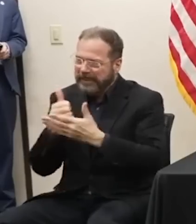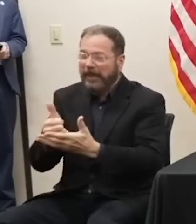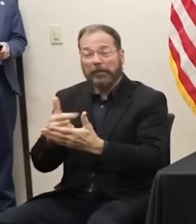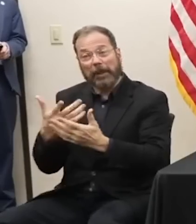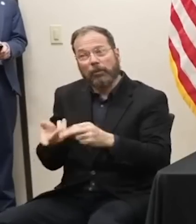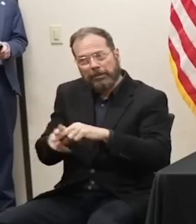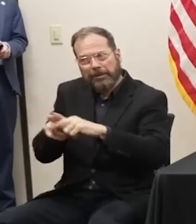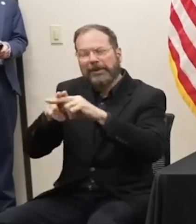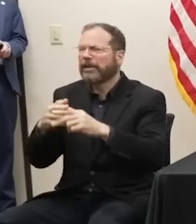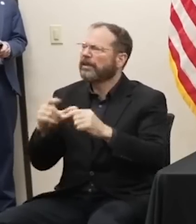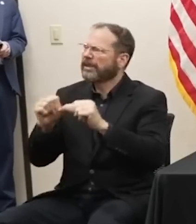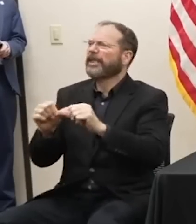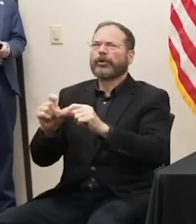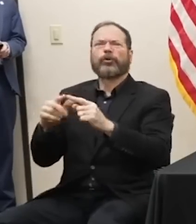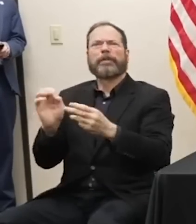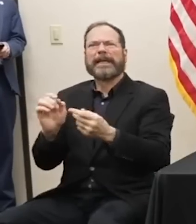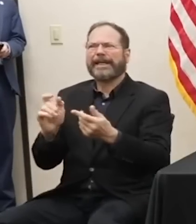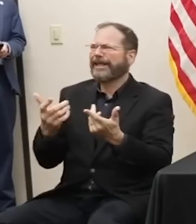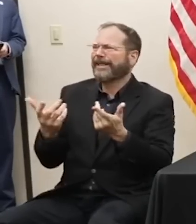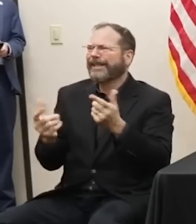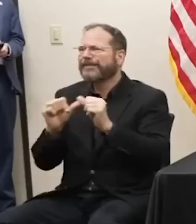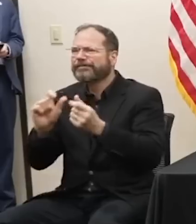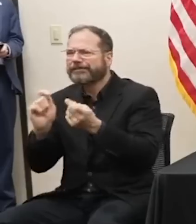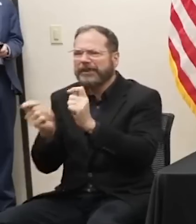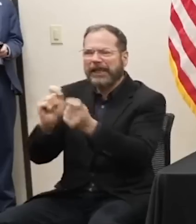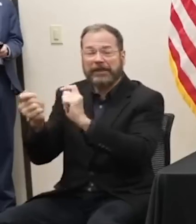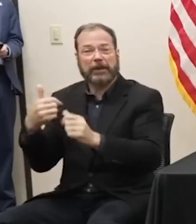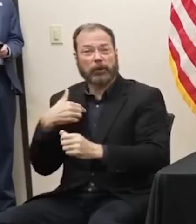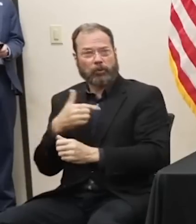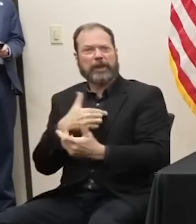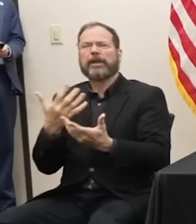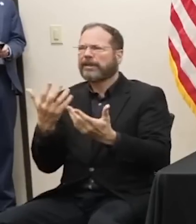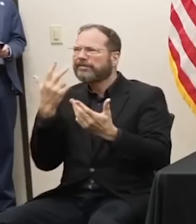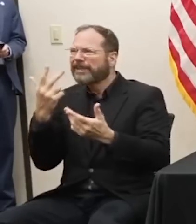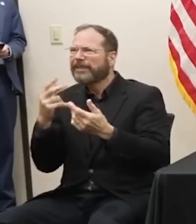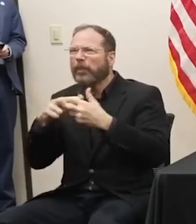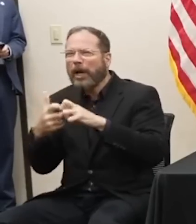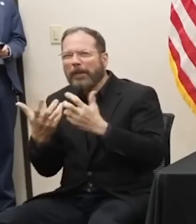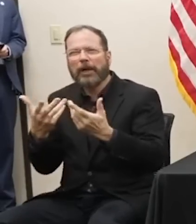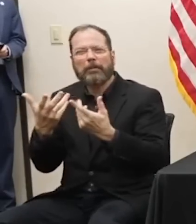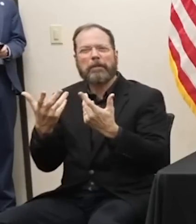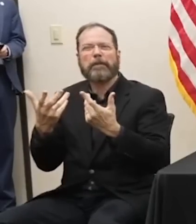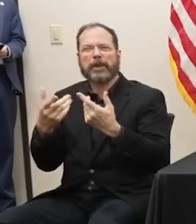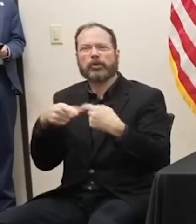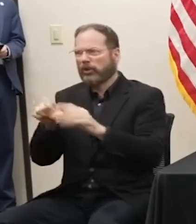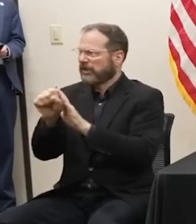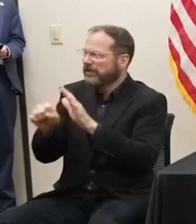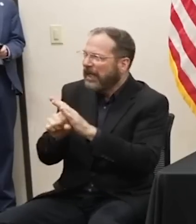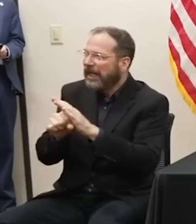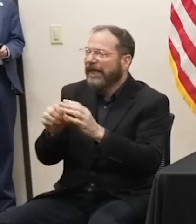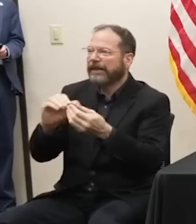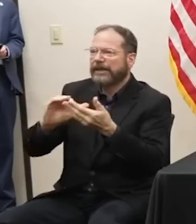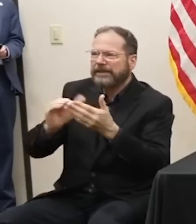continues, as I've said, to be a very dynamic situation. We have seen issues throughout the state in the